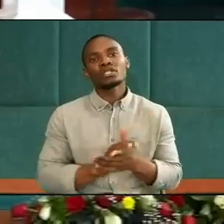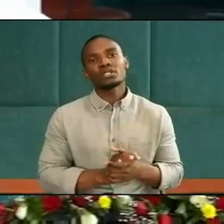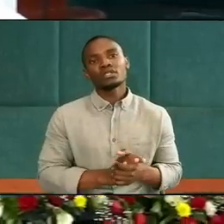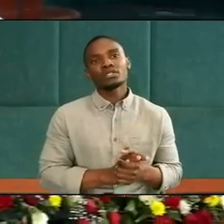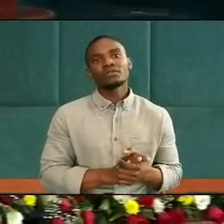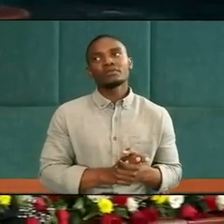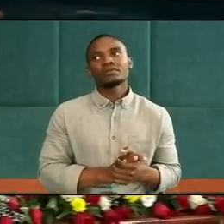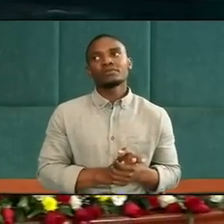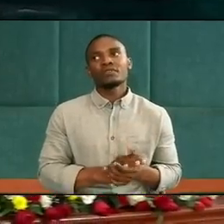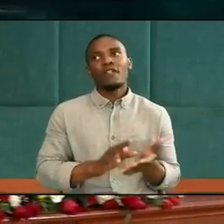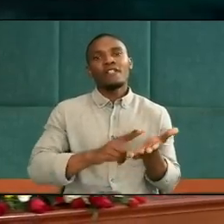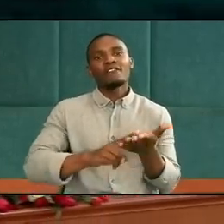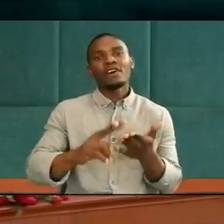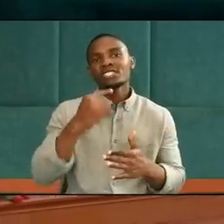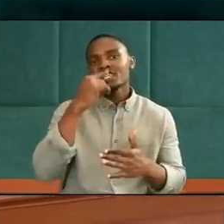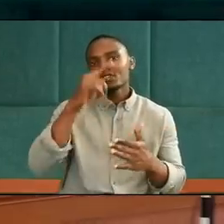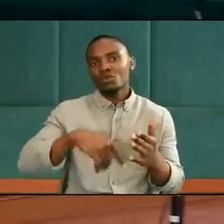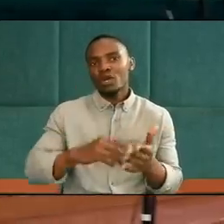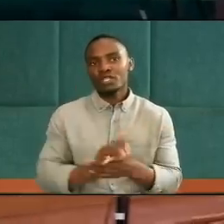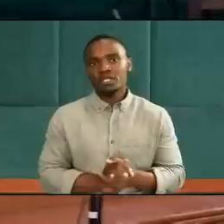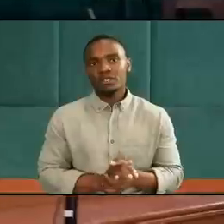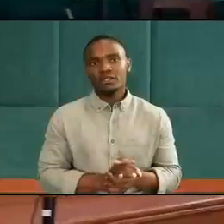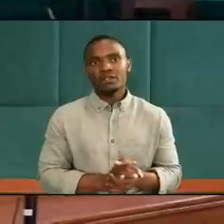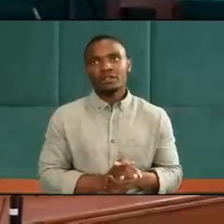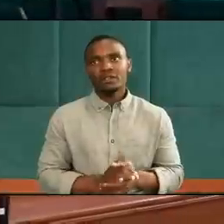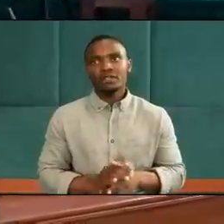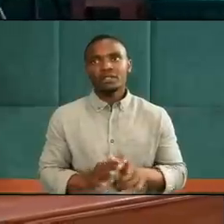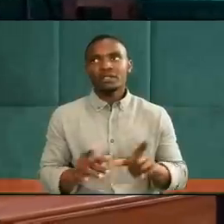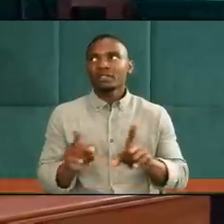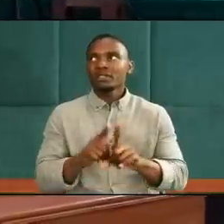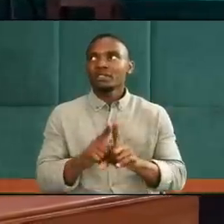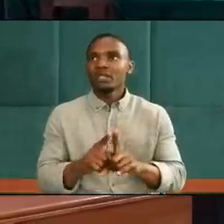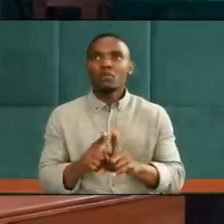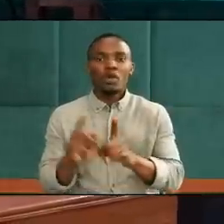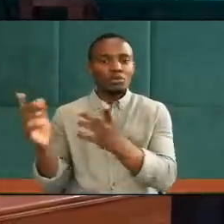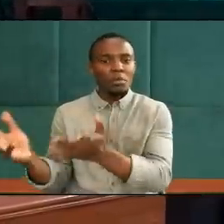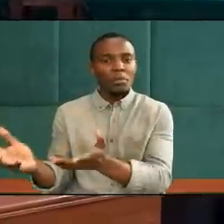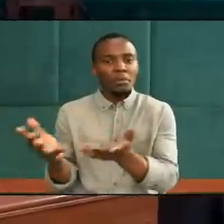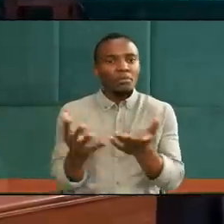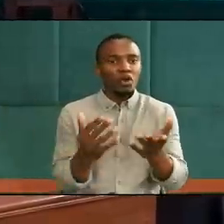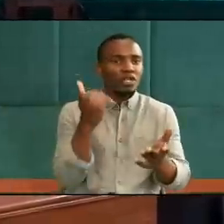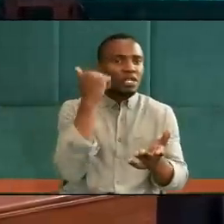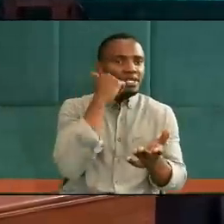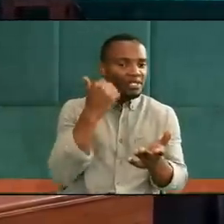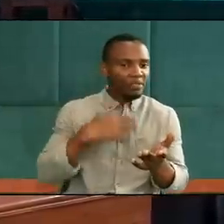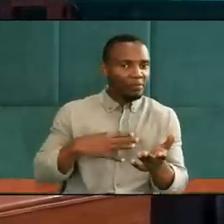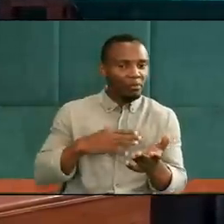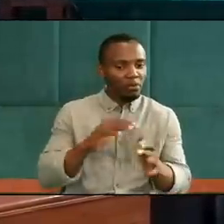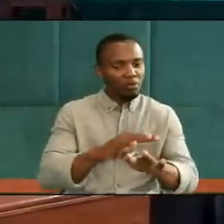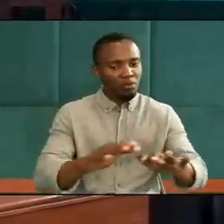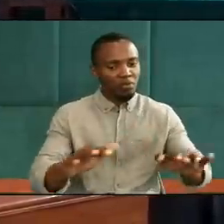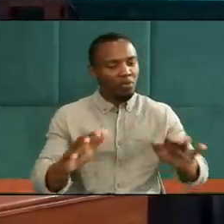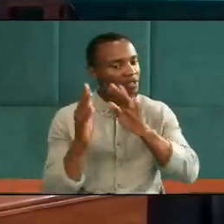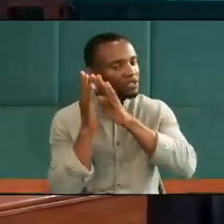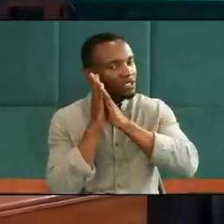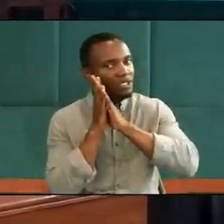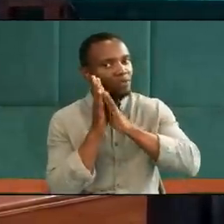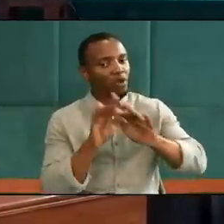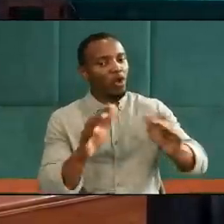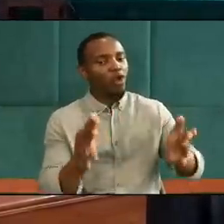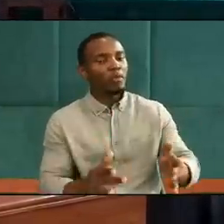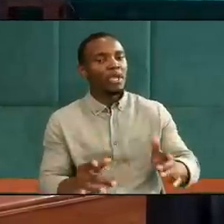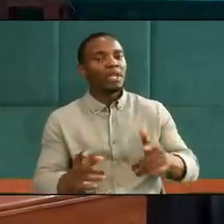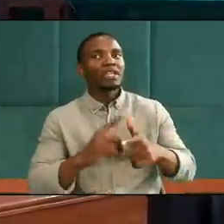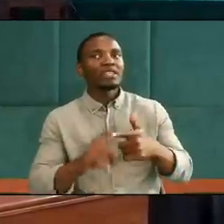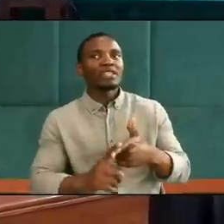The text says, so that they brought the sick out in the streets, laid them on beds and couches, that